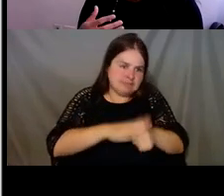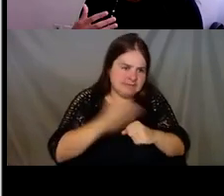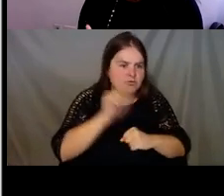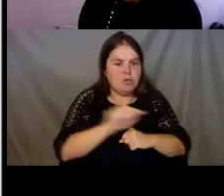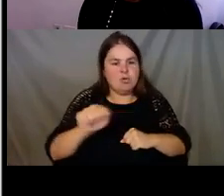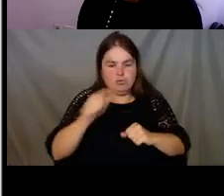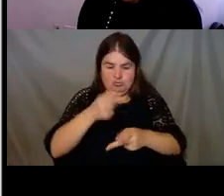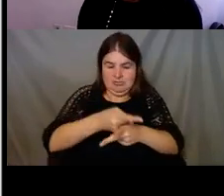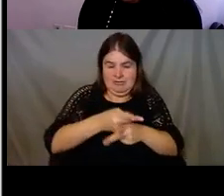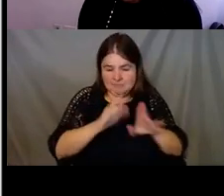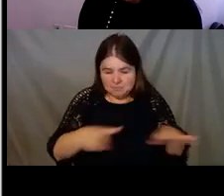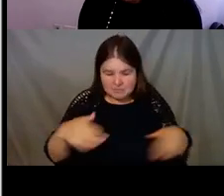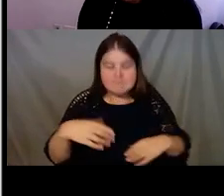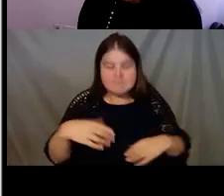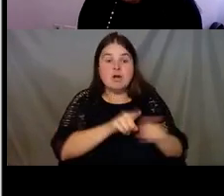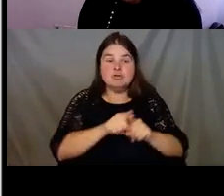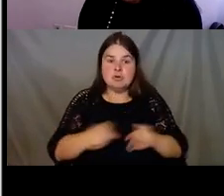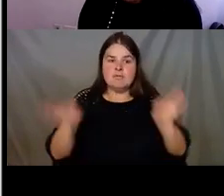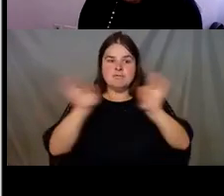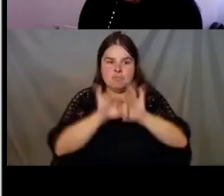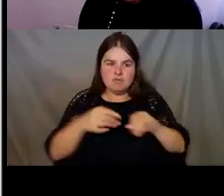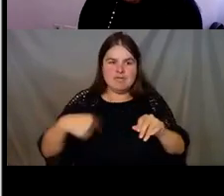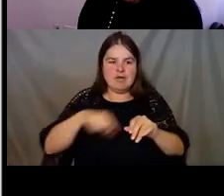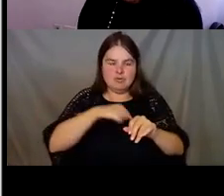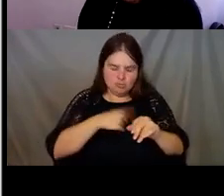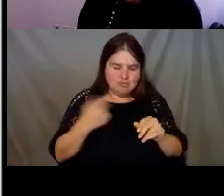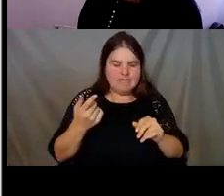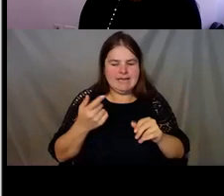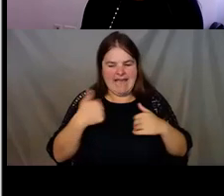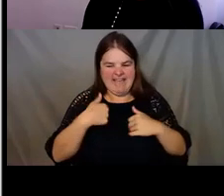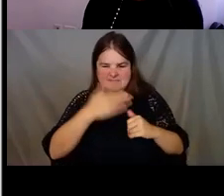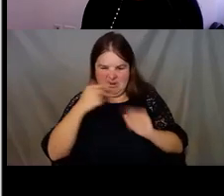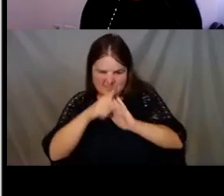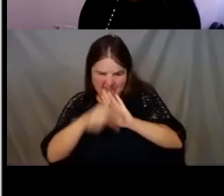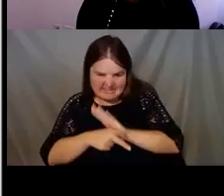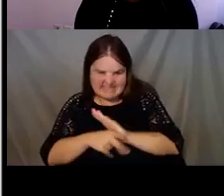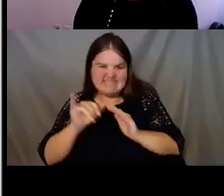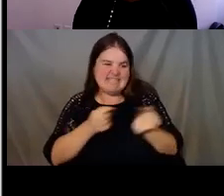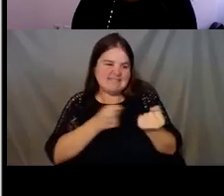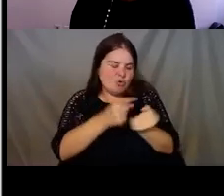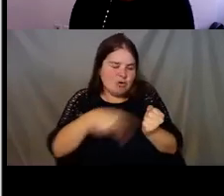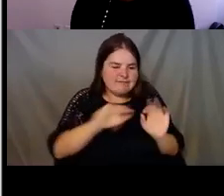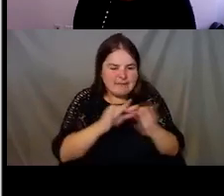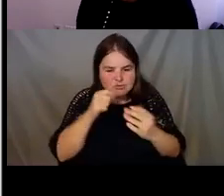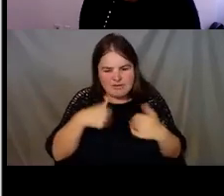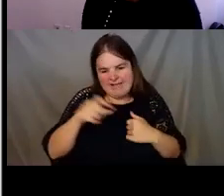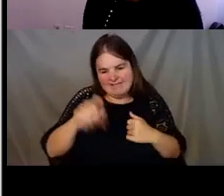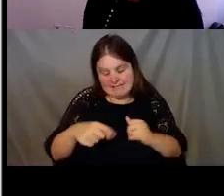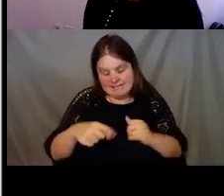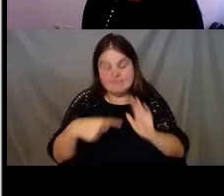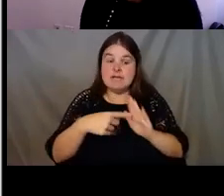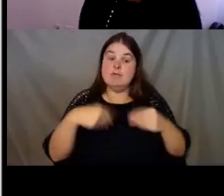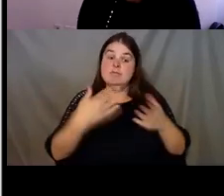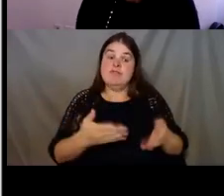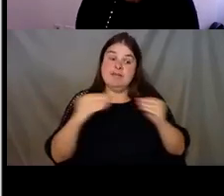And expanding access to policies that support families in need, like paid leave, may aid in